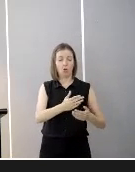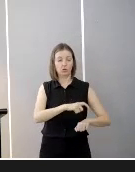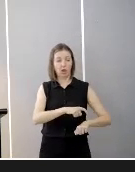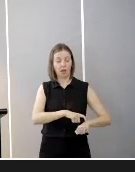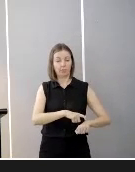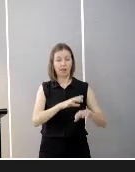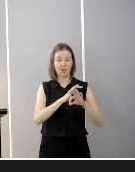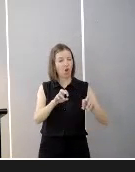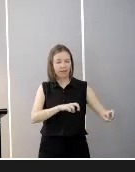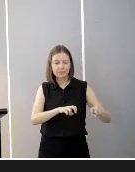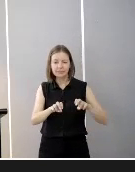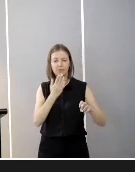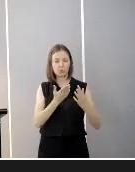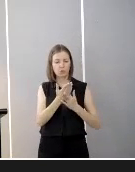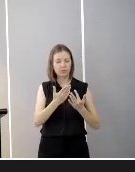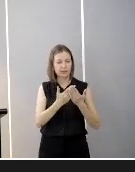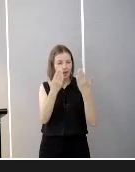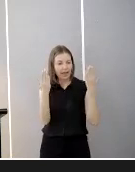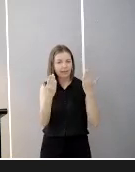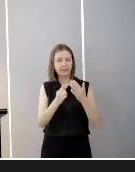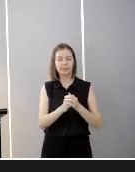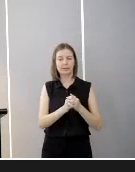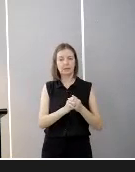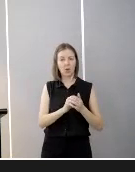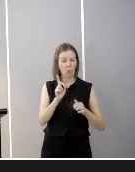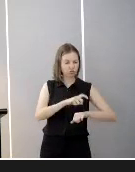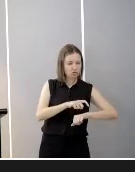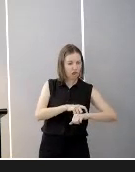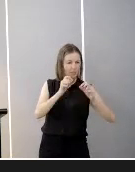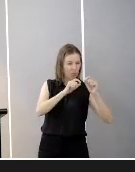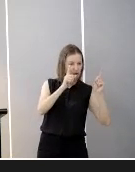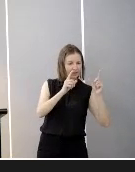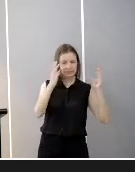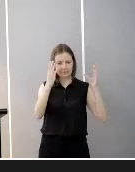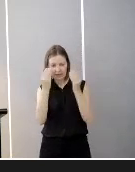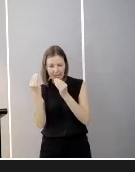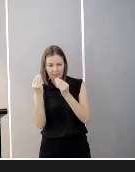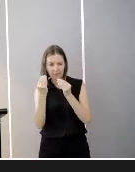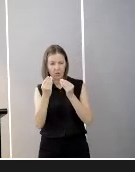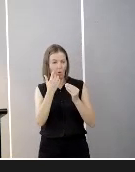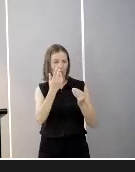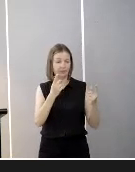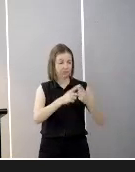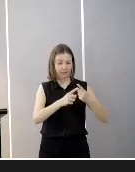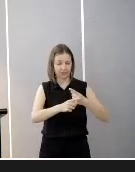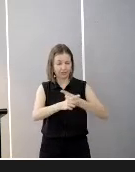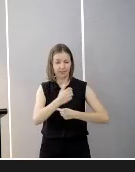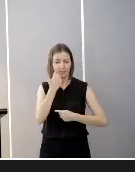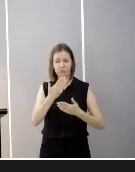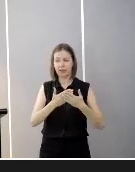during the daytime. The timing of their sleep-wake cycle is very variable. So it changes from one day to the next,